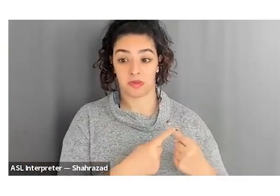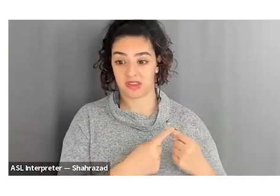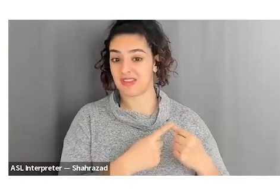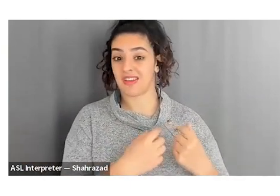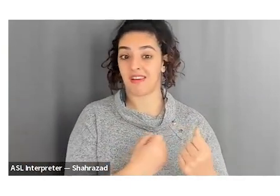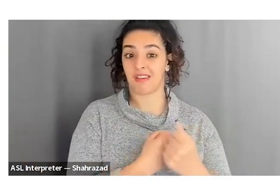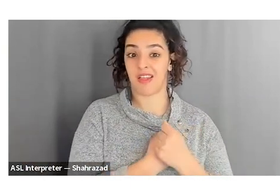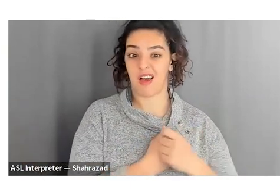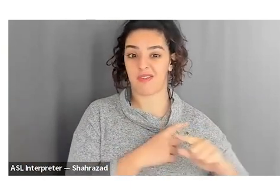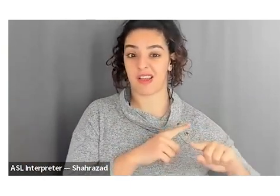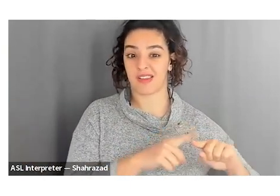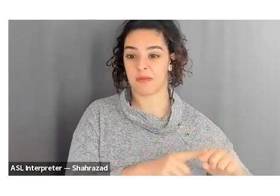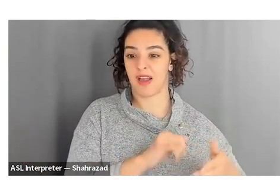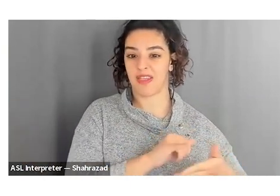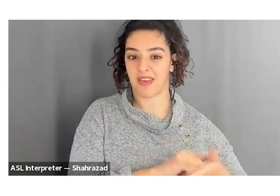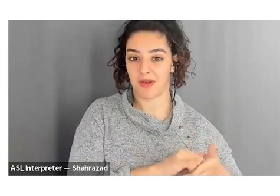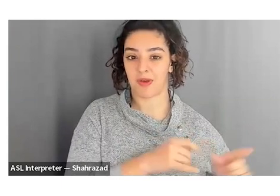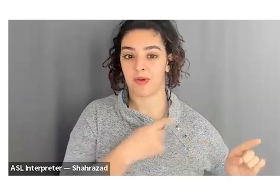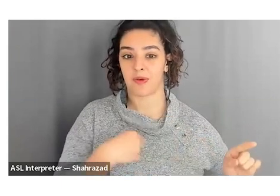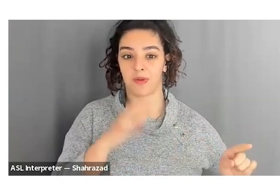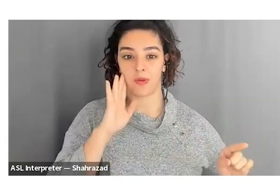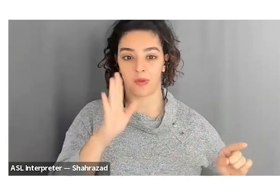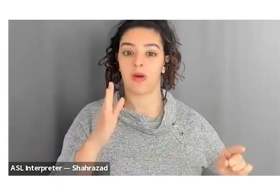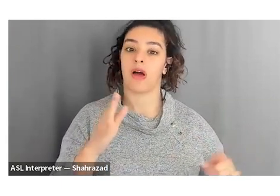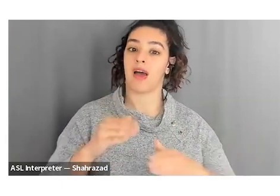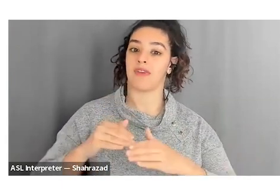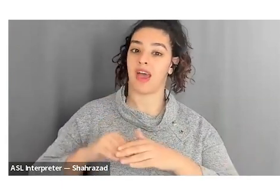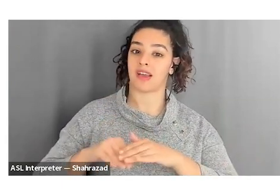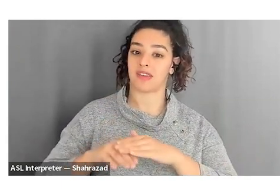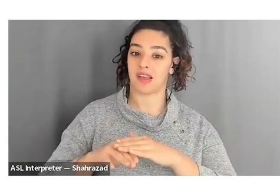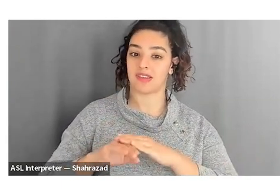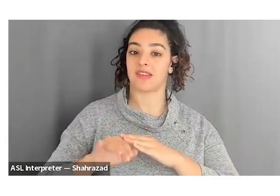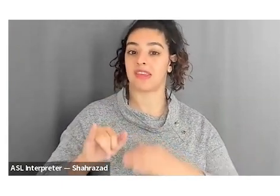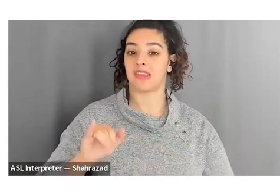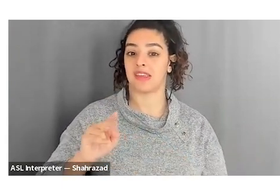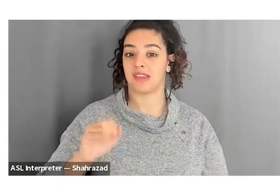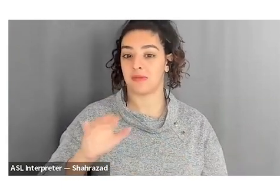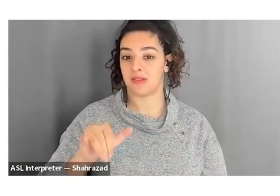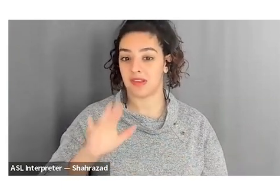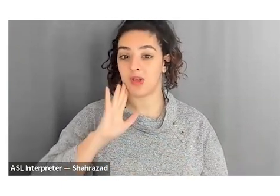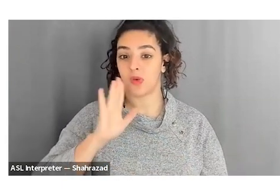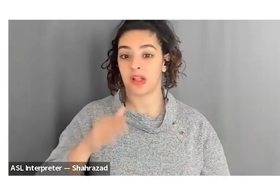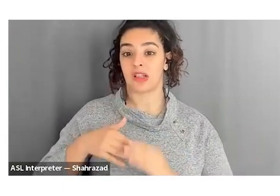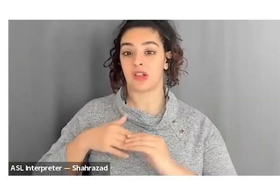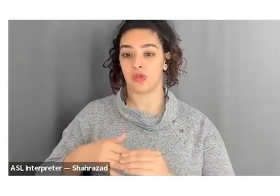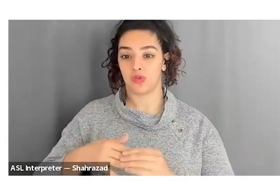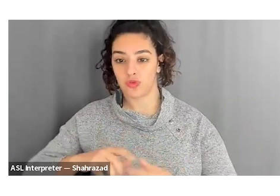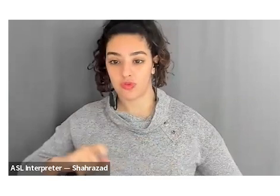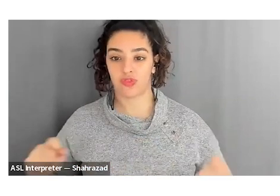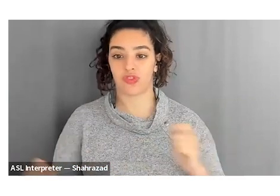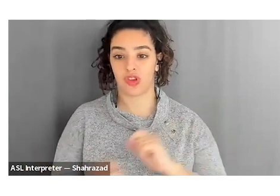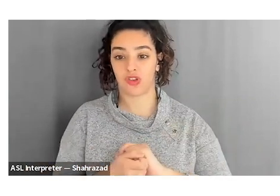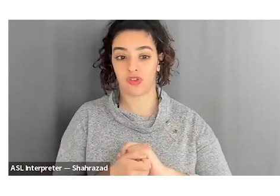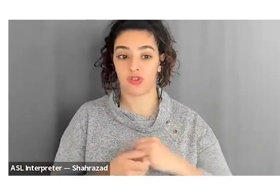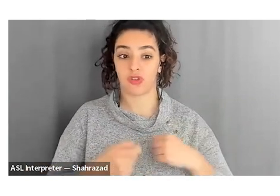access intimacy leads to radical change. And we must never be afraid to be